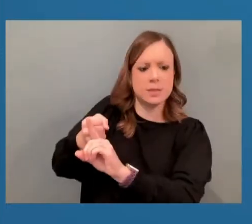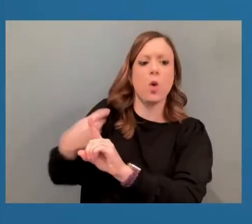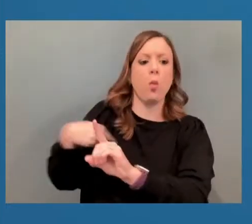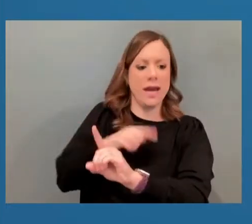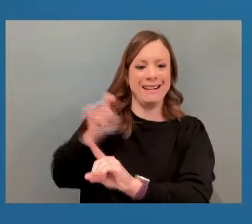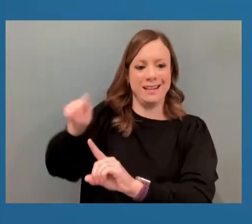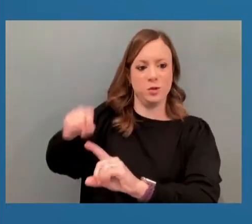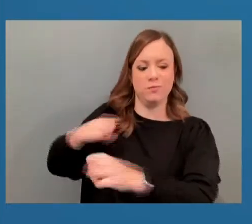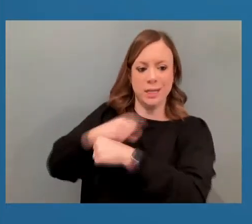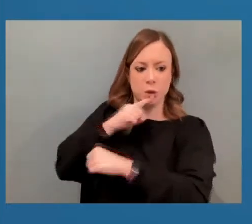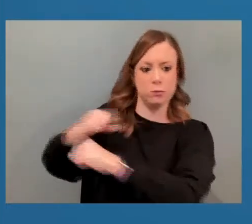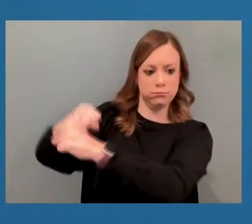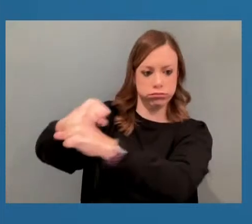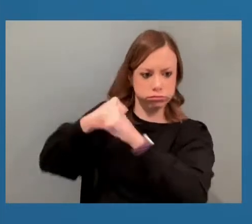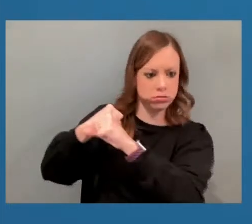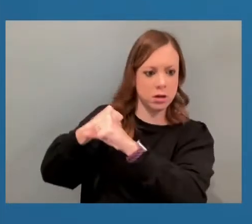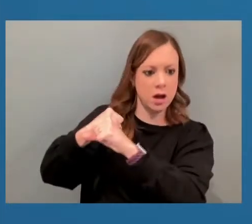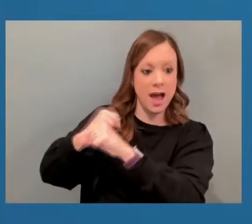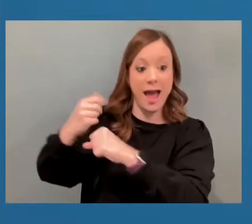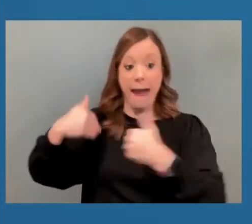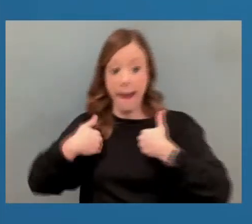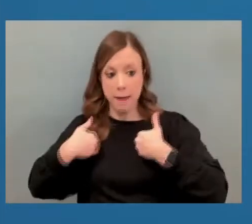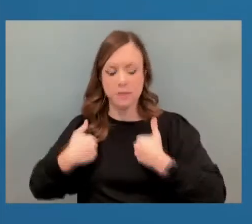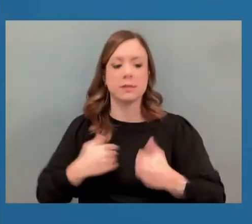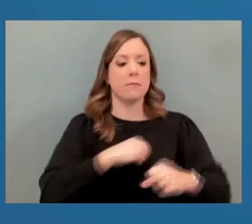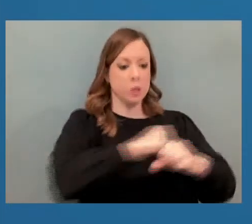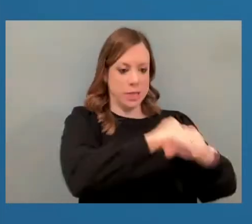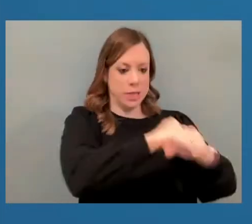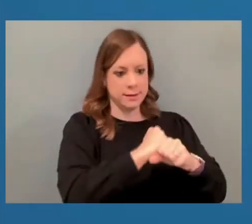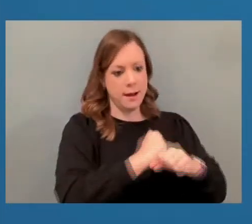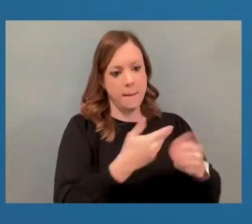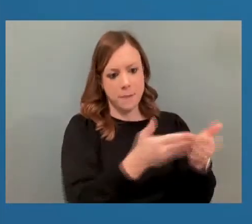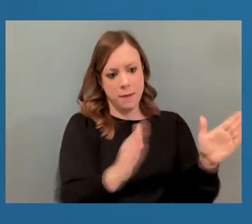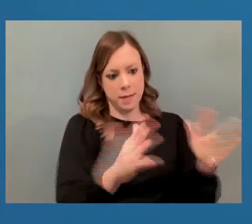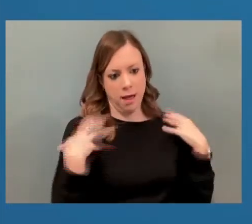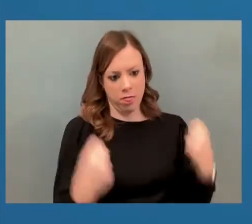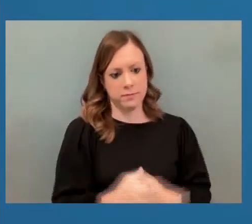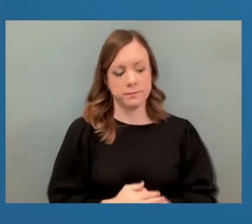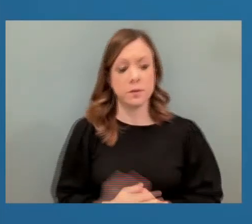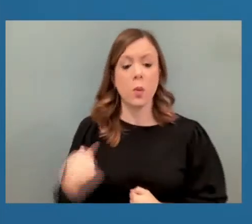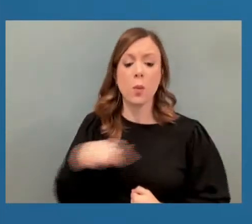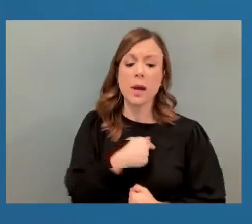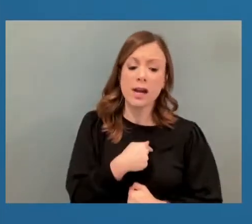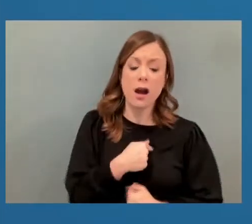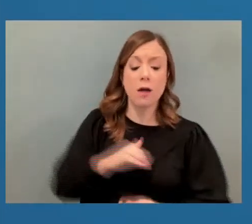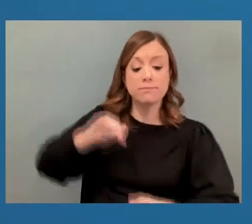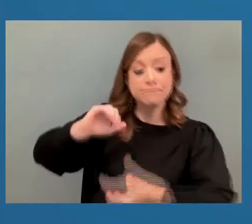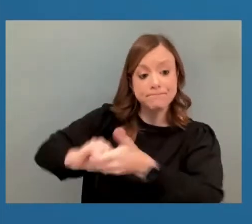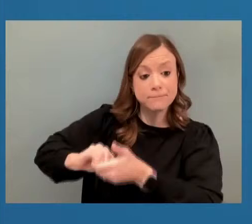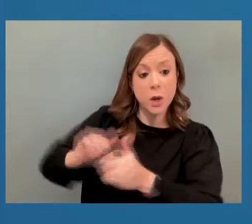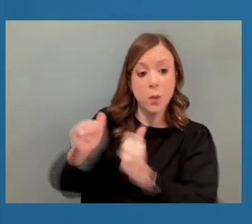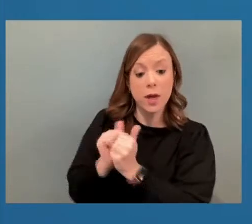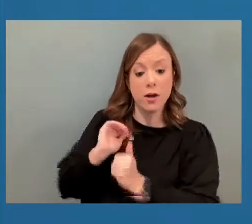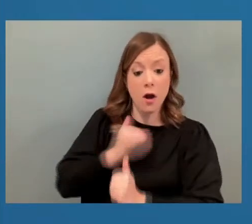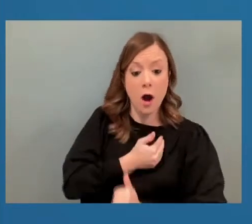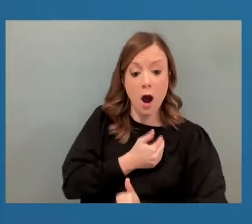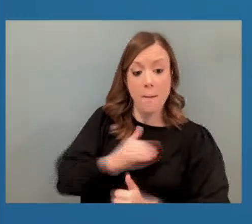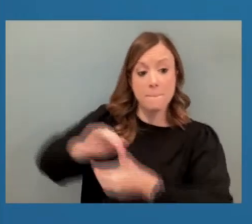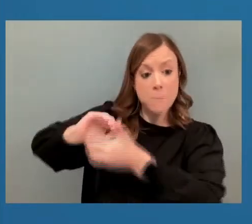public health. We are also closely collaborating with our partner organizations, including